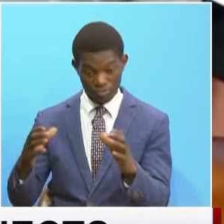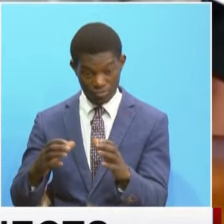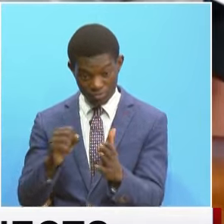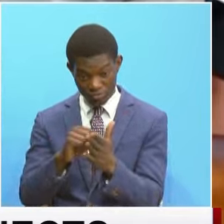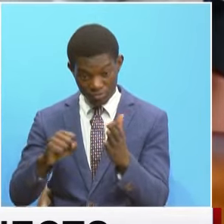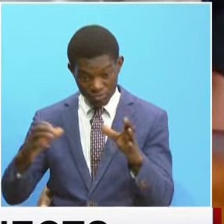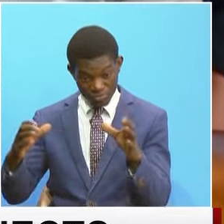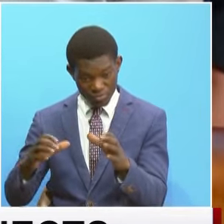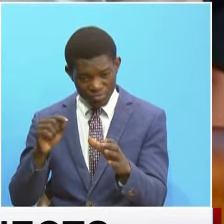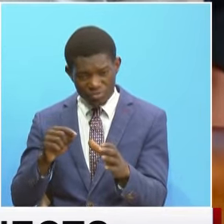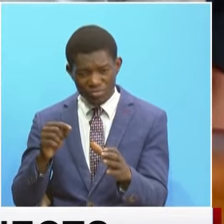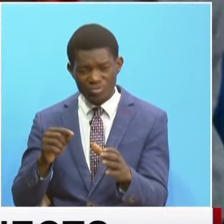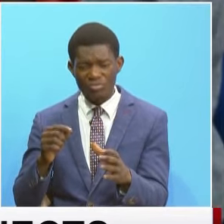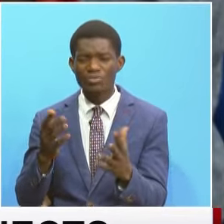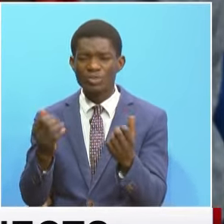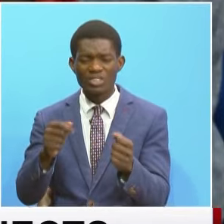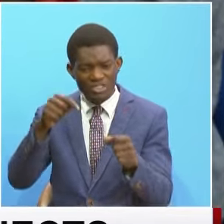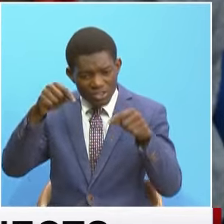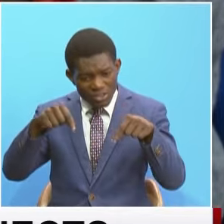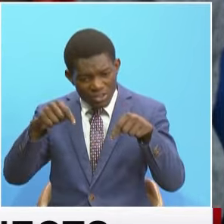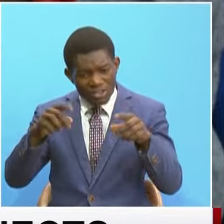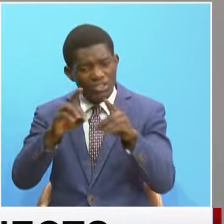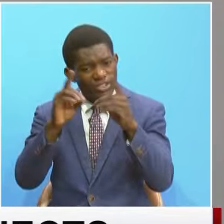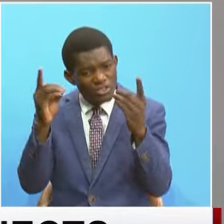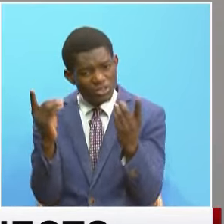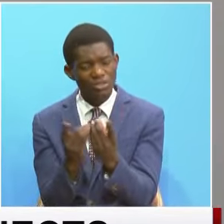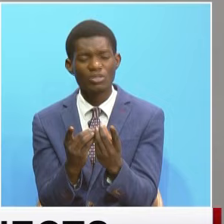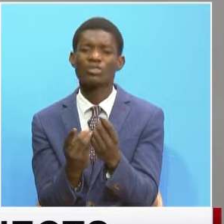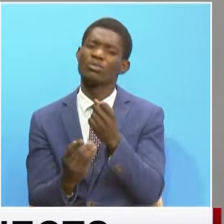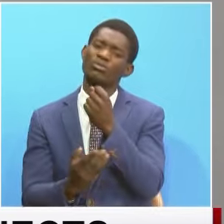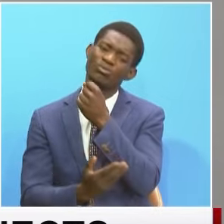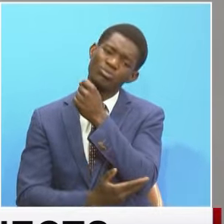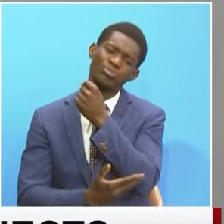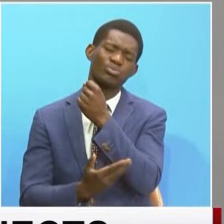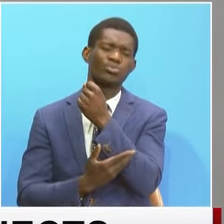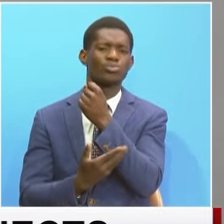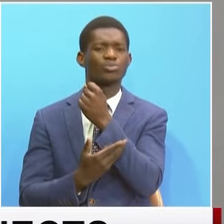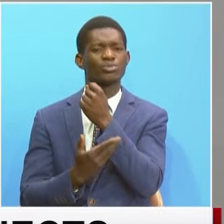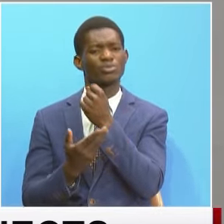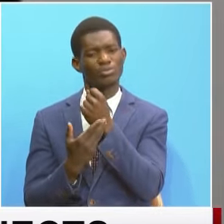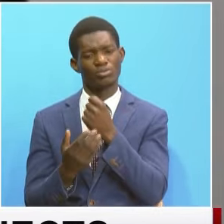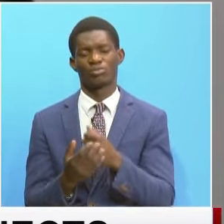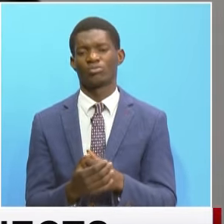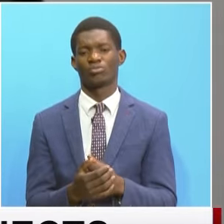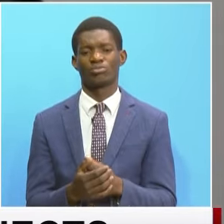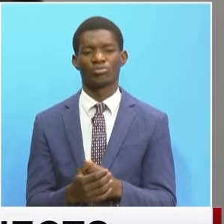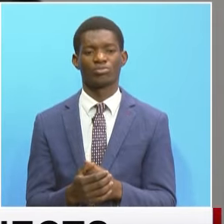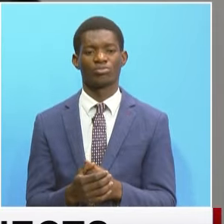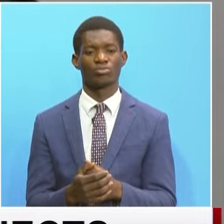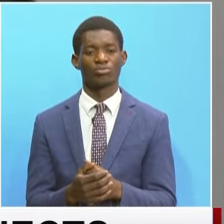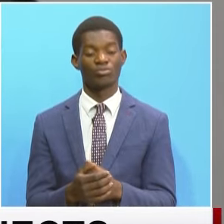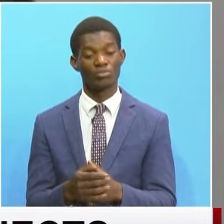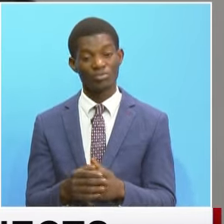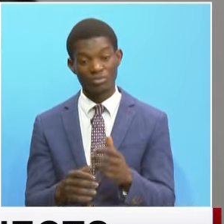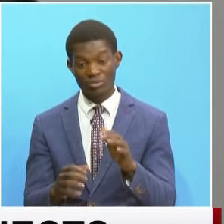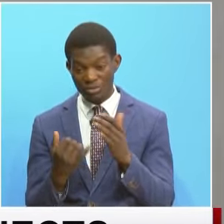of this district, the status of the municipal council, to the status of city. And these